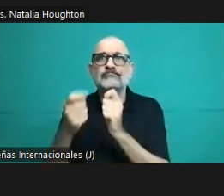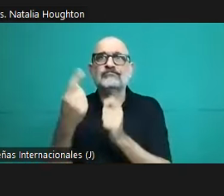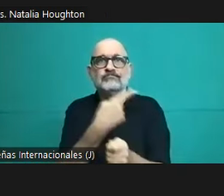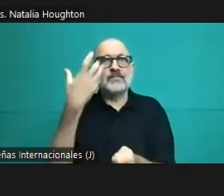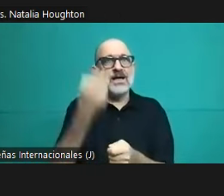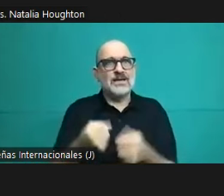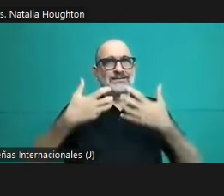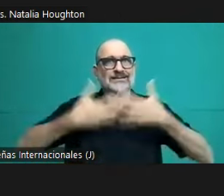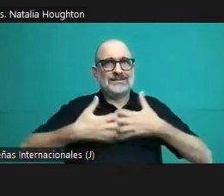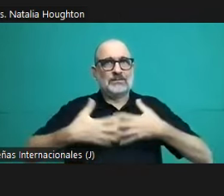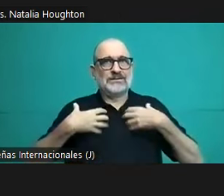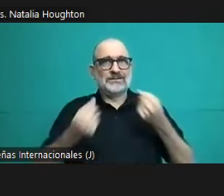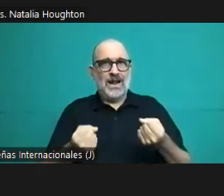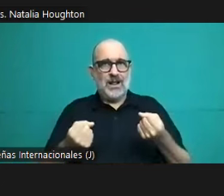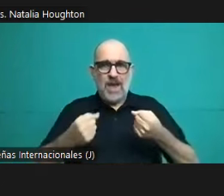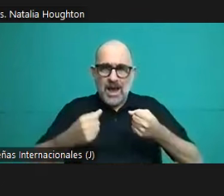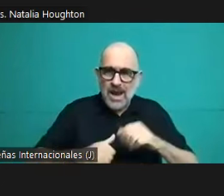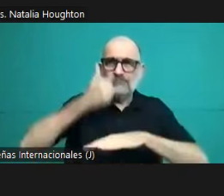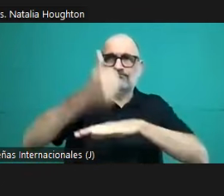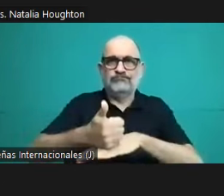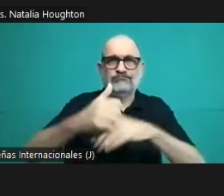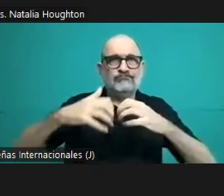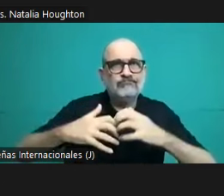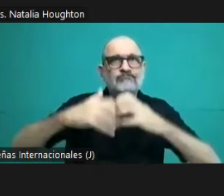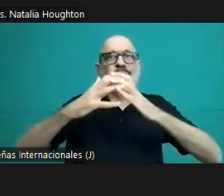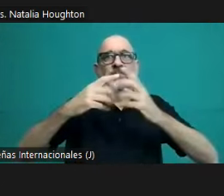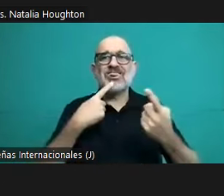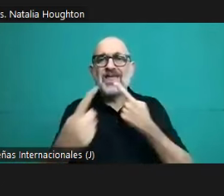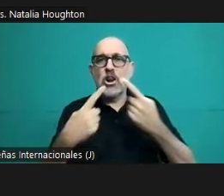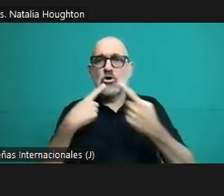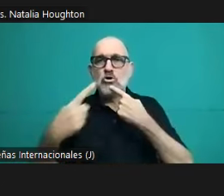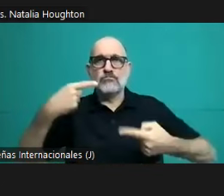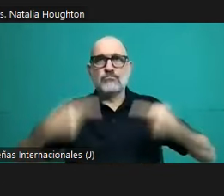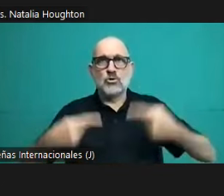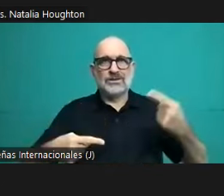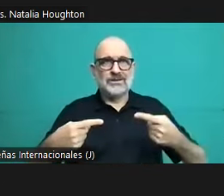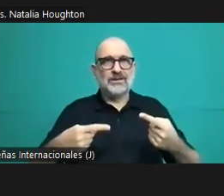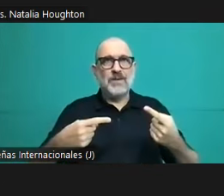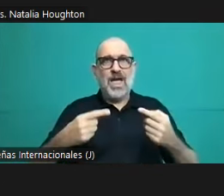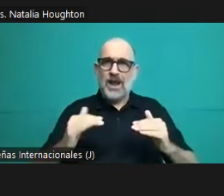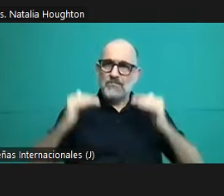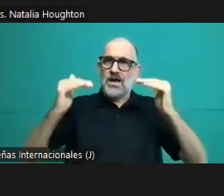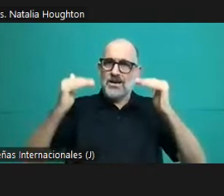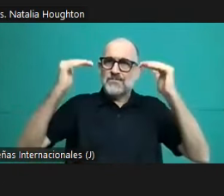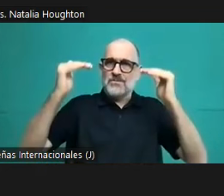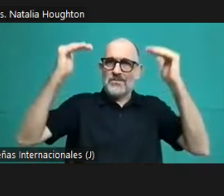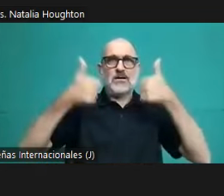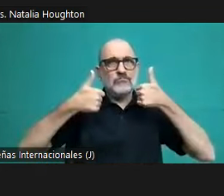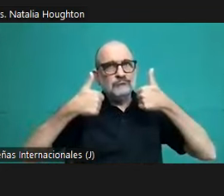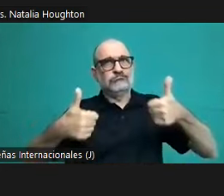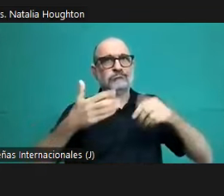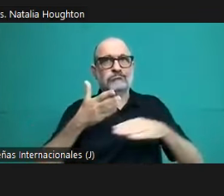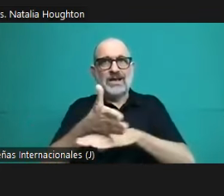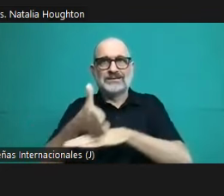up a dialogue and improve the conditions of access to health services. There is